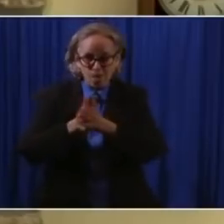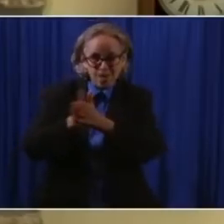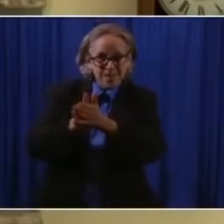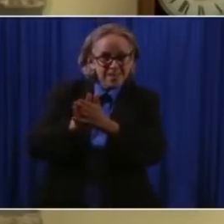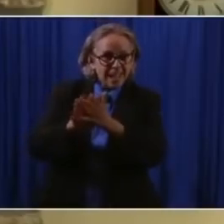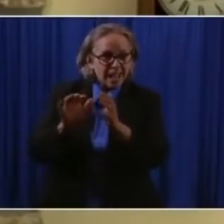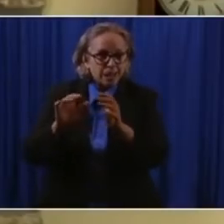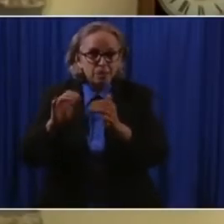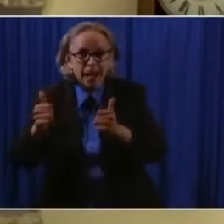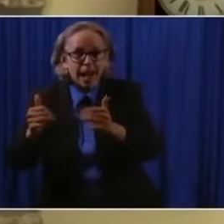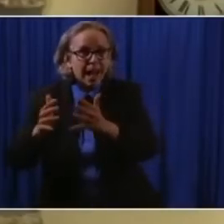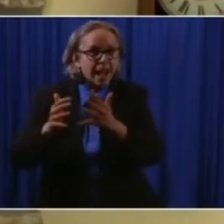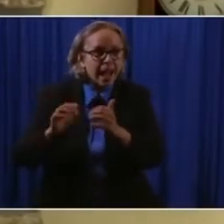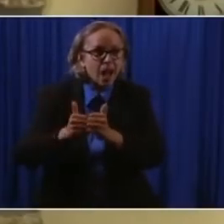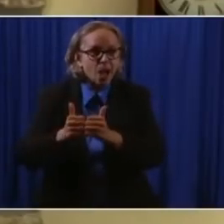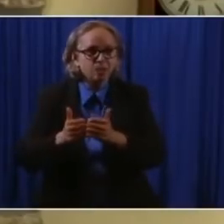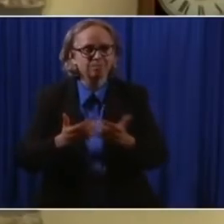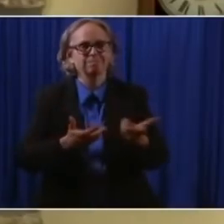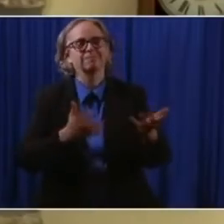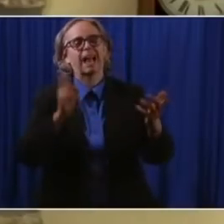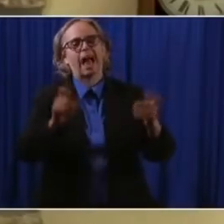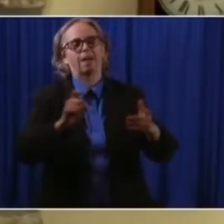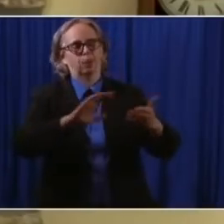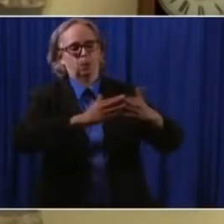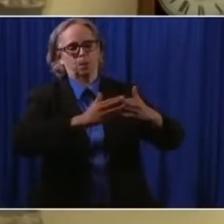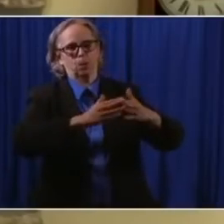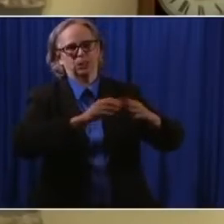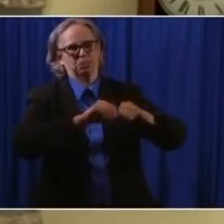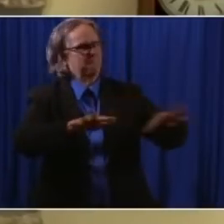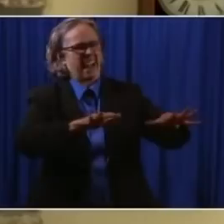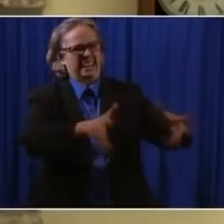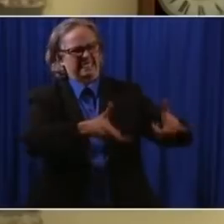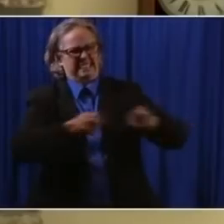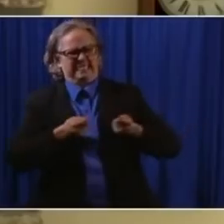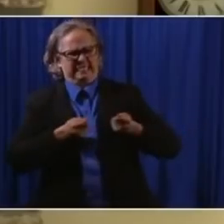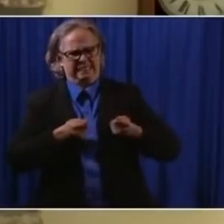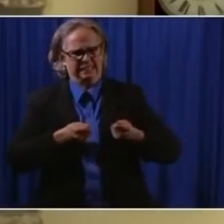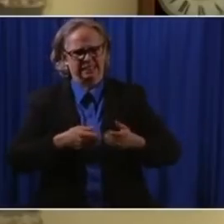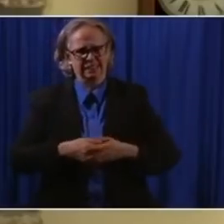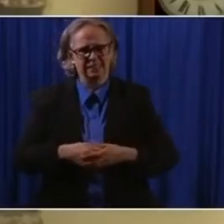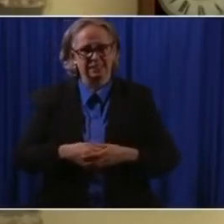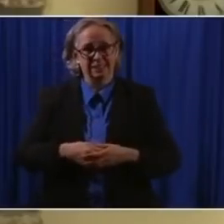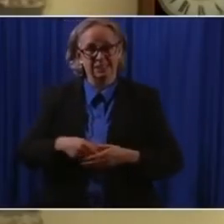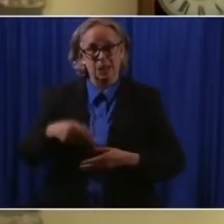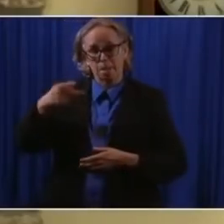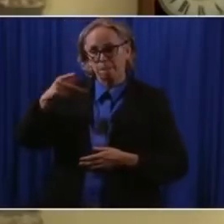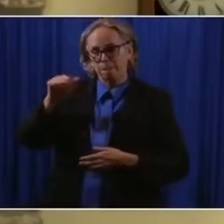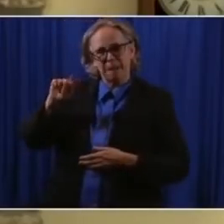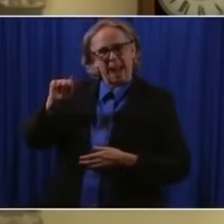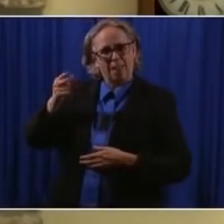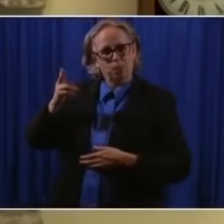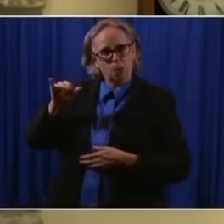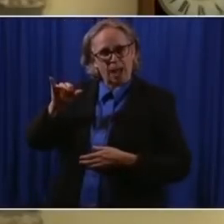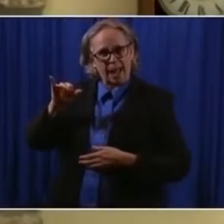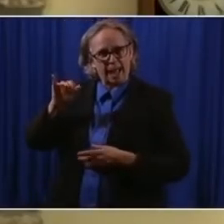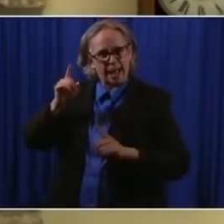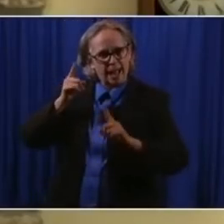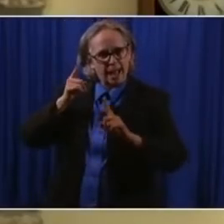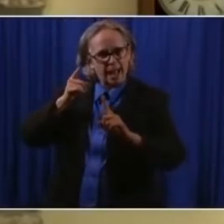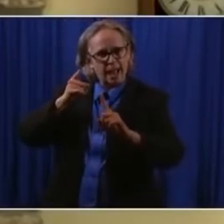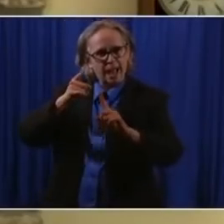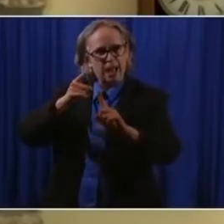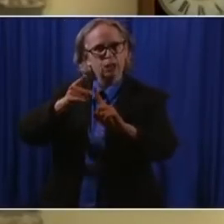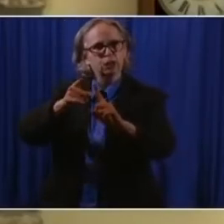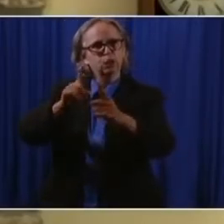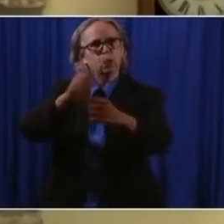is, frankly, this is a pathway to freedom. I mean, it really, really is. And putting aside any